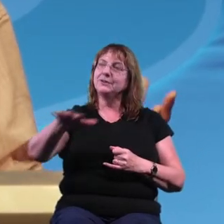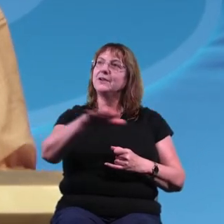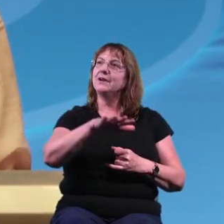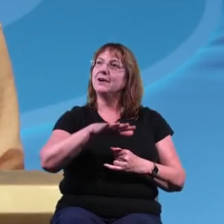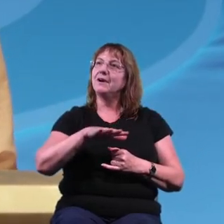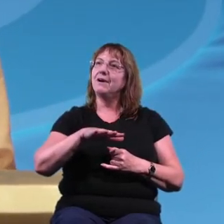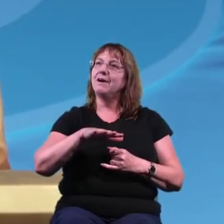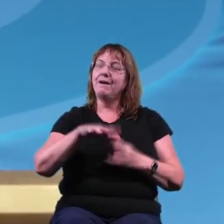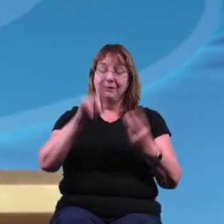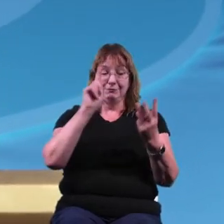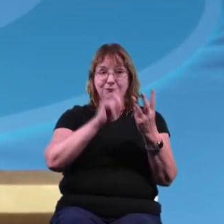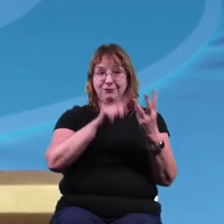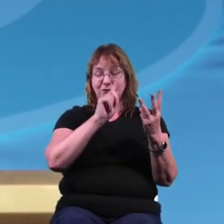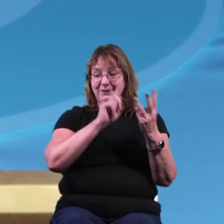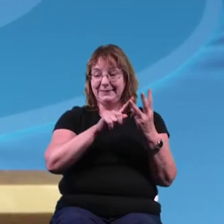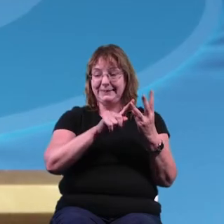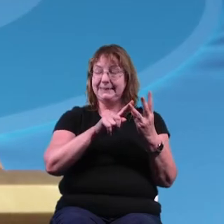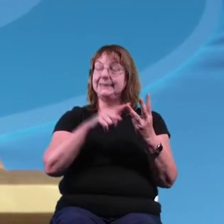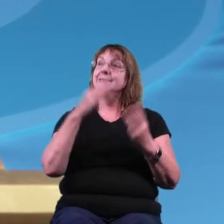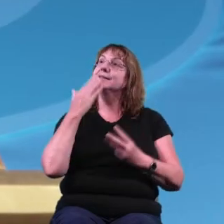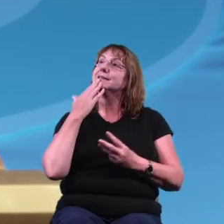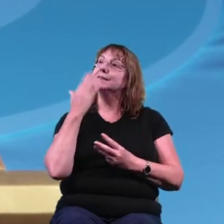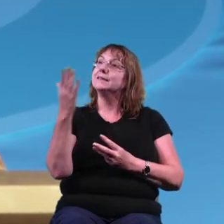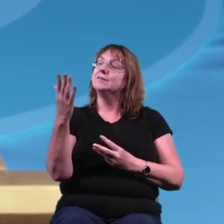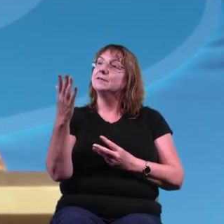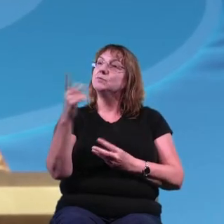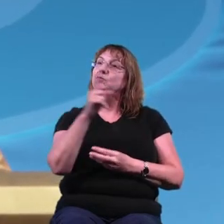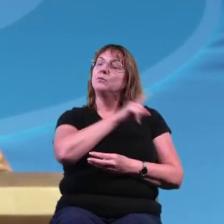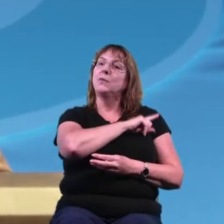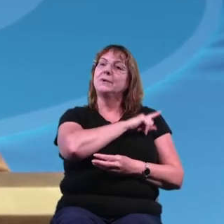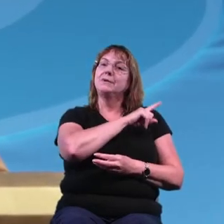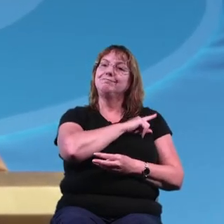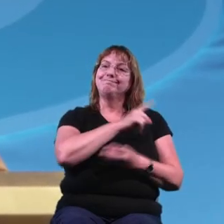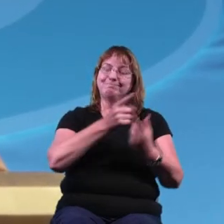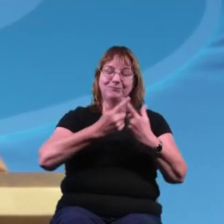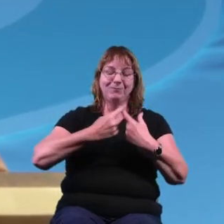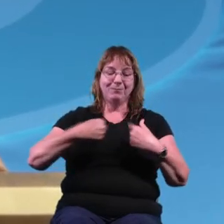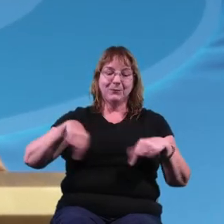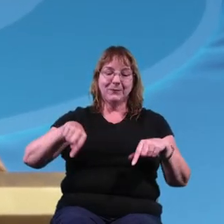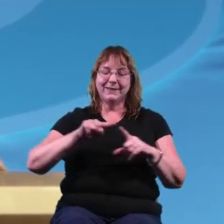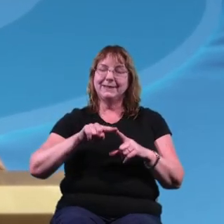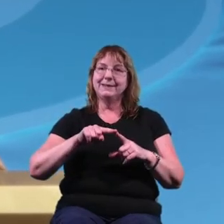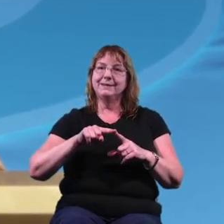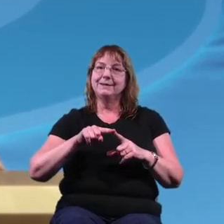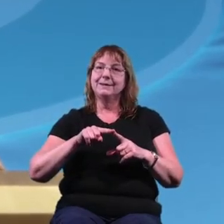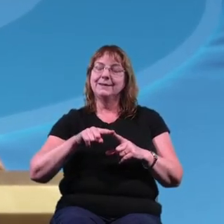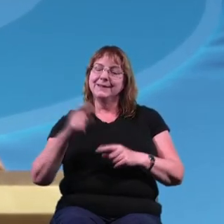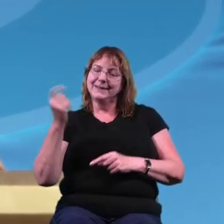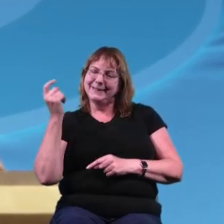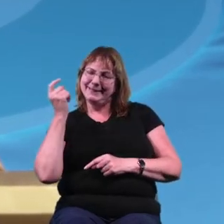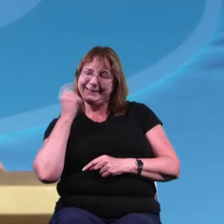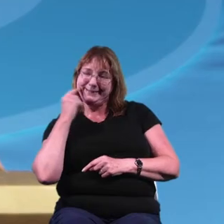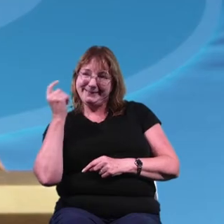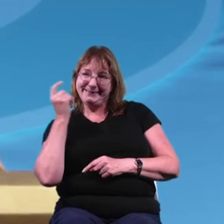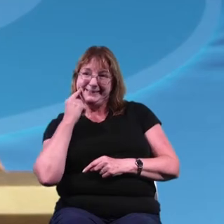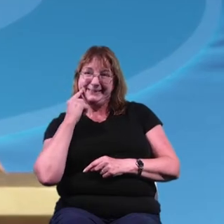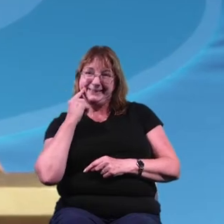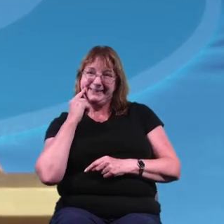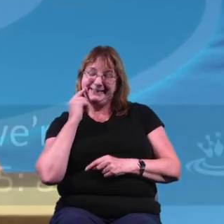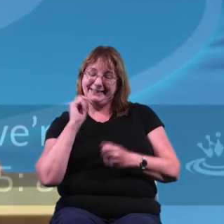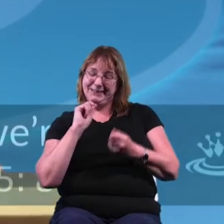But then thirdly, let's come with thanksgiving because we're very easy to be ungrateful.